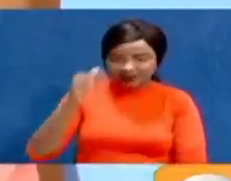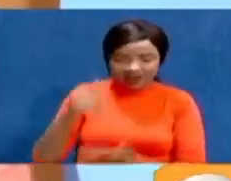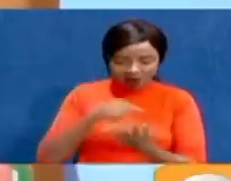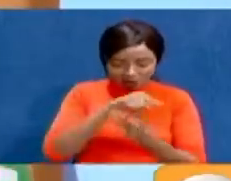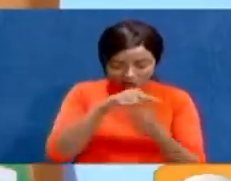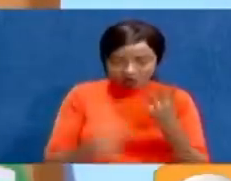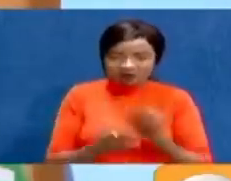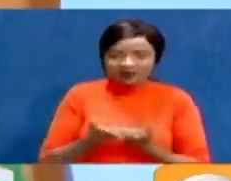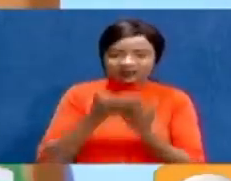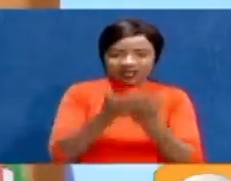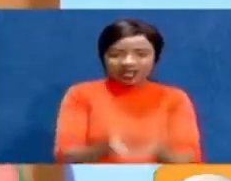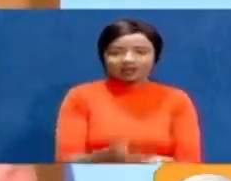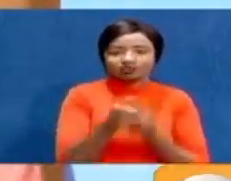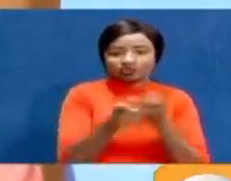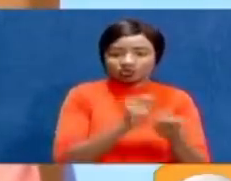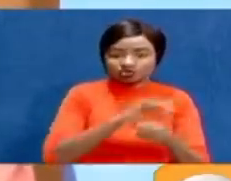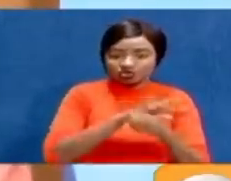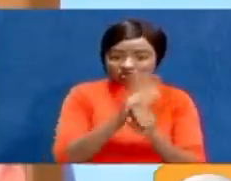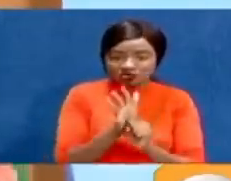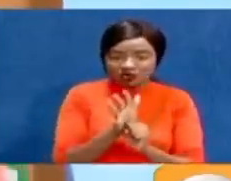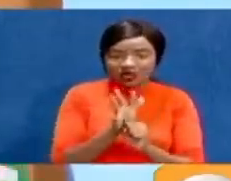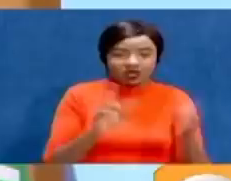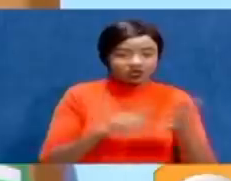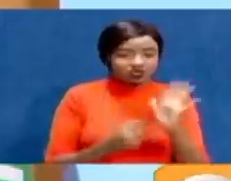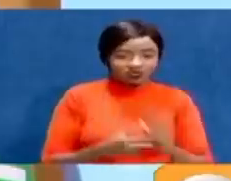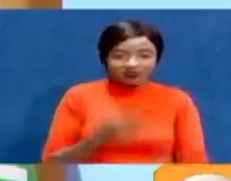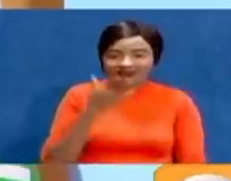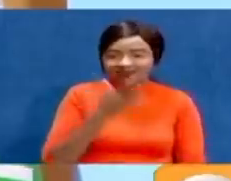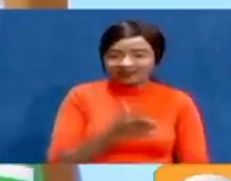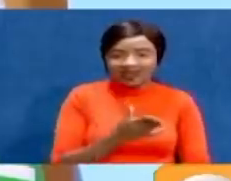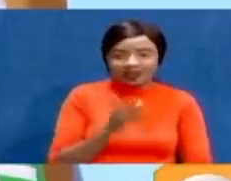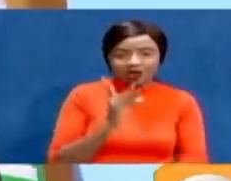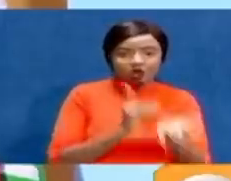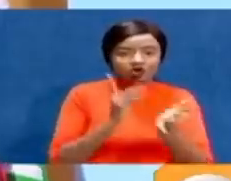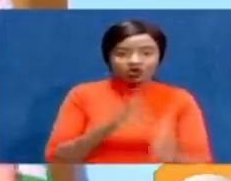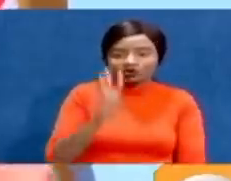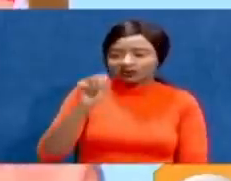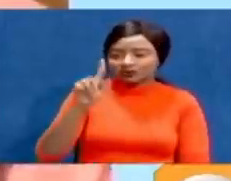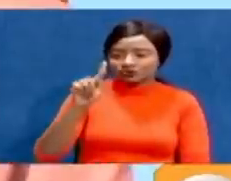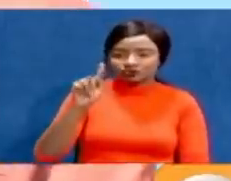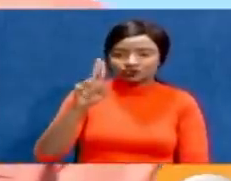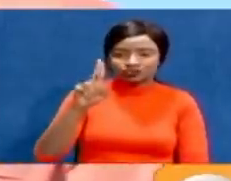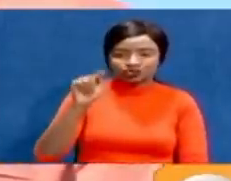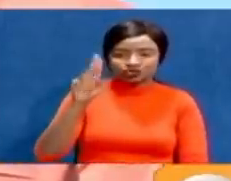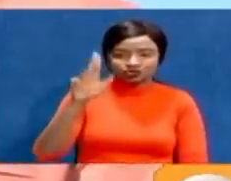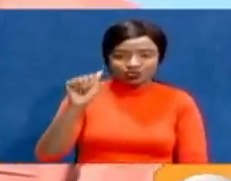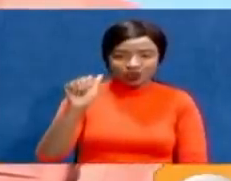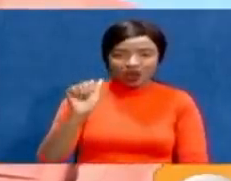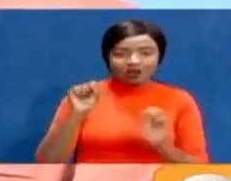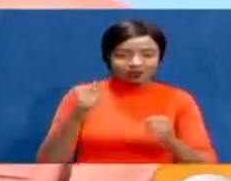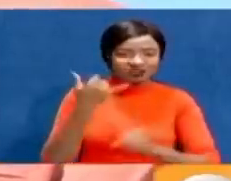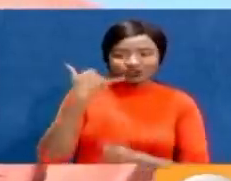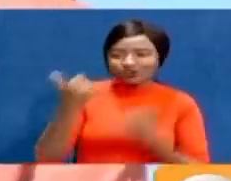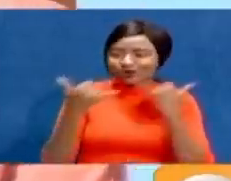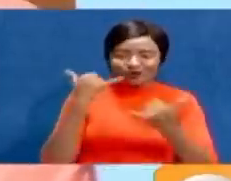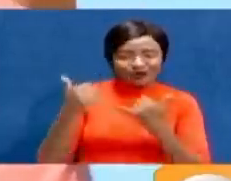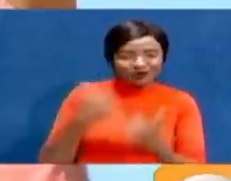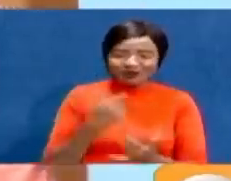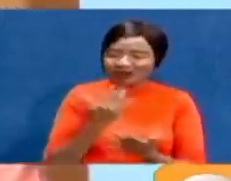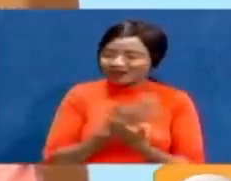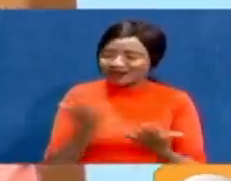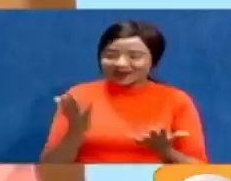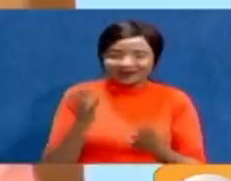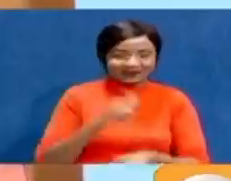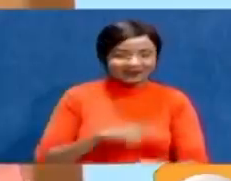fact that if anything is amiss here, Dr. Mutua can call me 2-3 times in a day. He doesn't leave anything